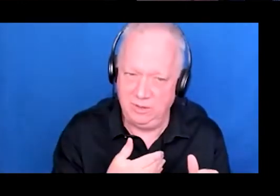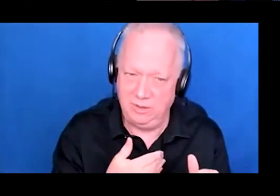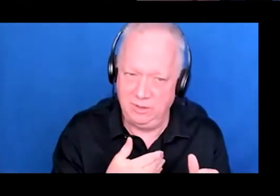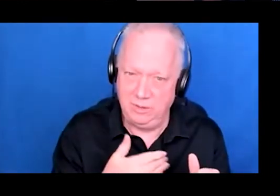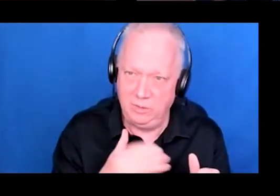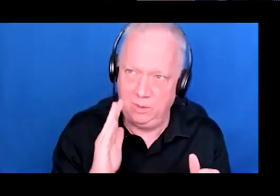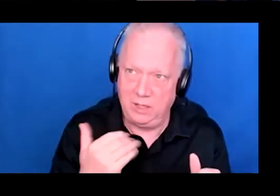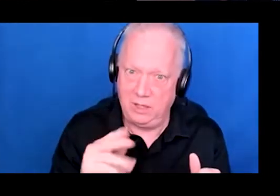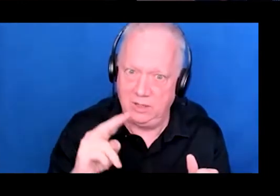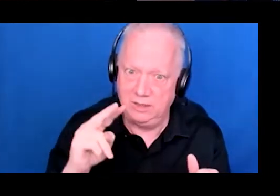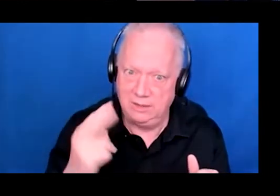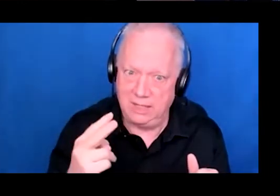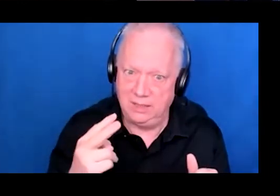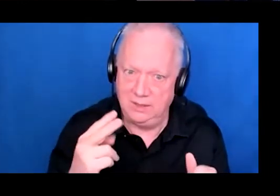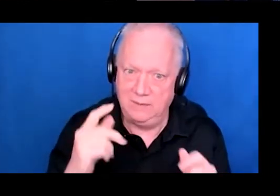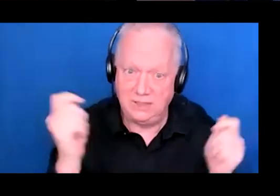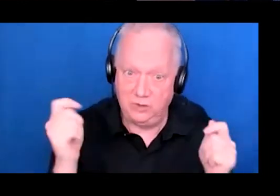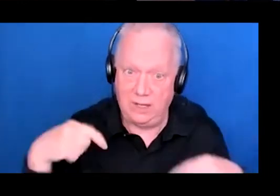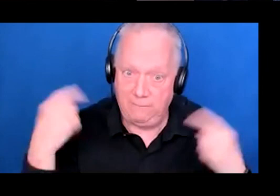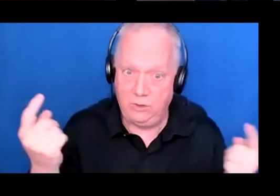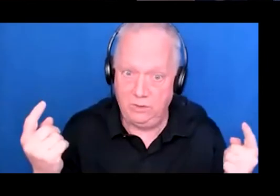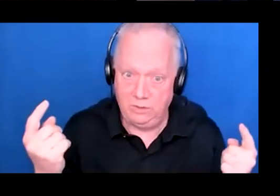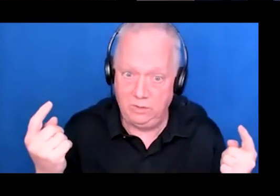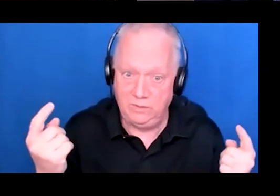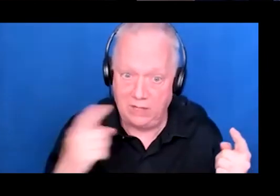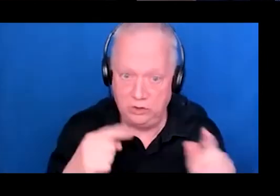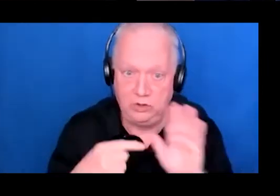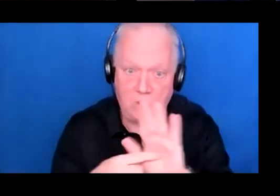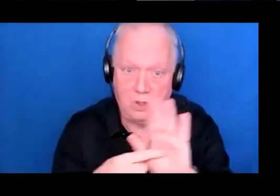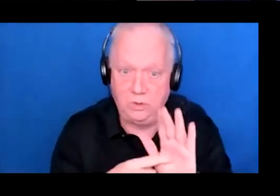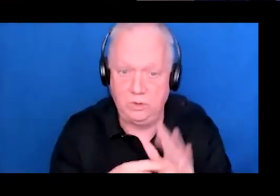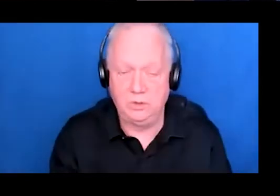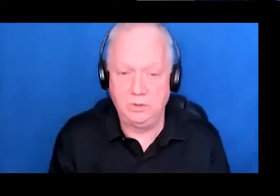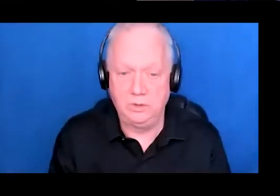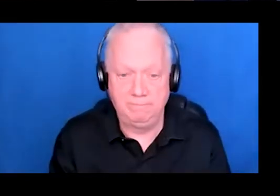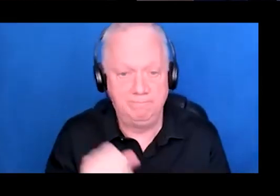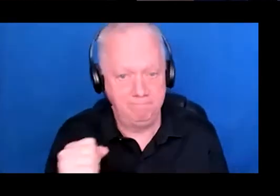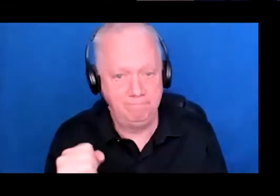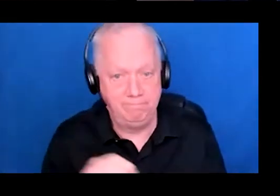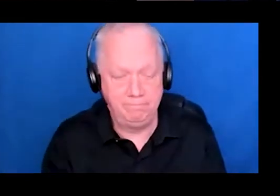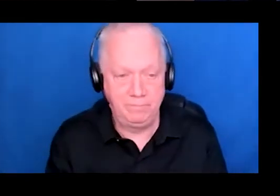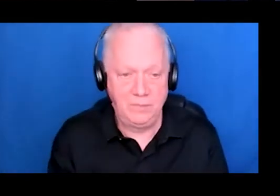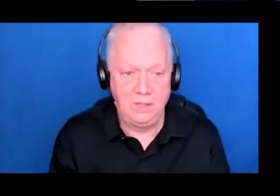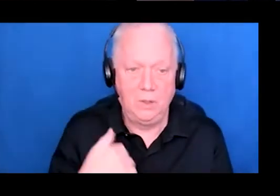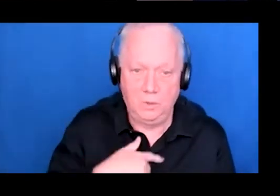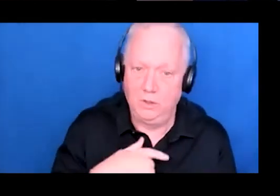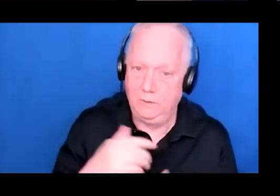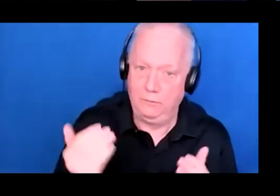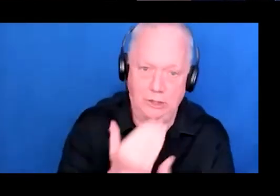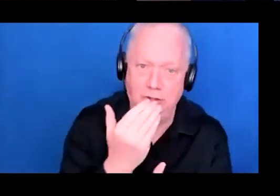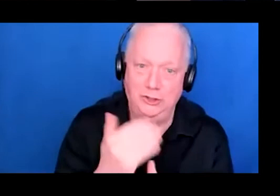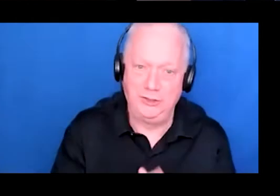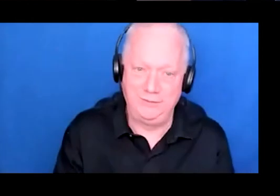this will be our second festival ever that we've actually played at. So, mm-hmm. So we're fresh.